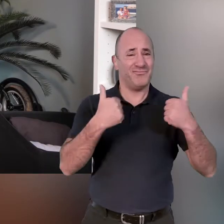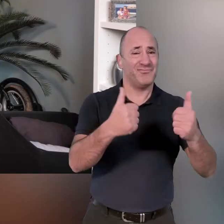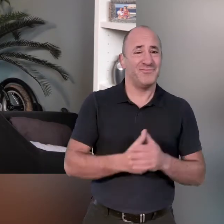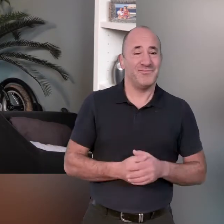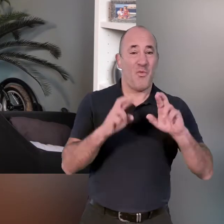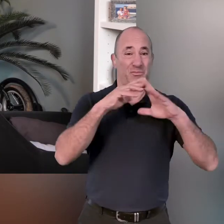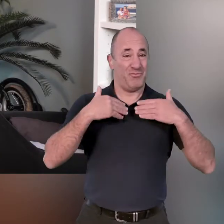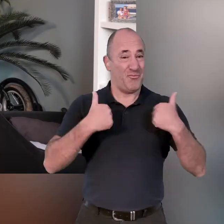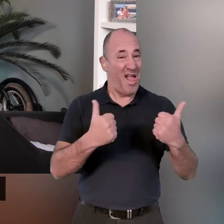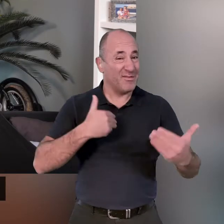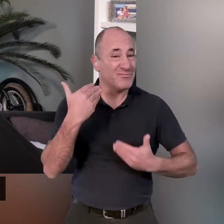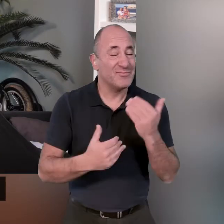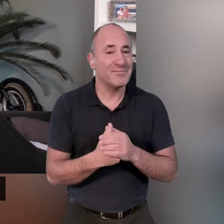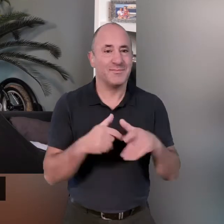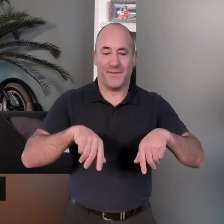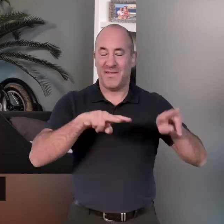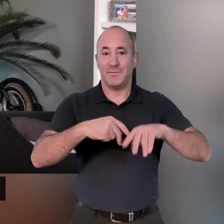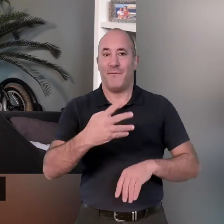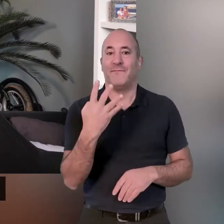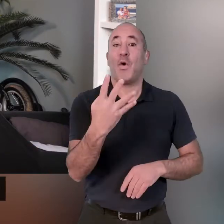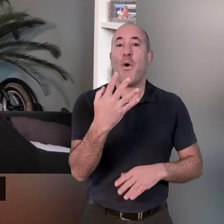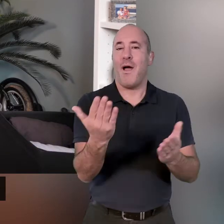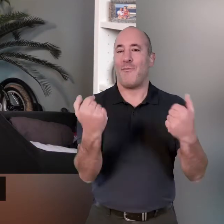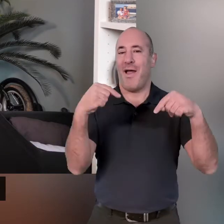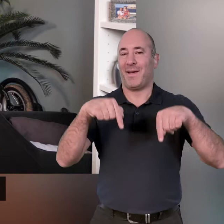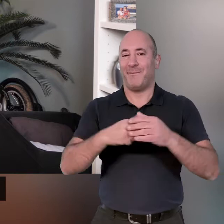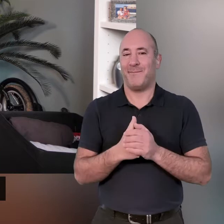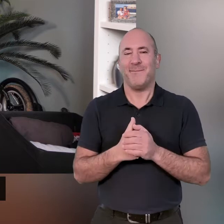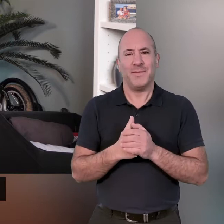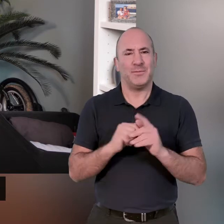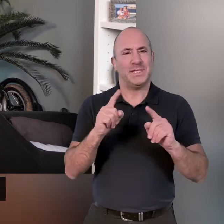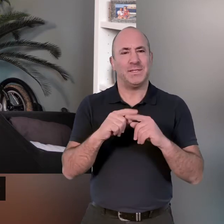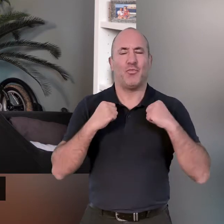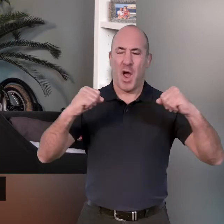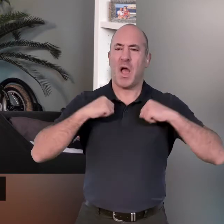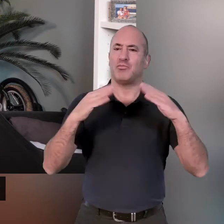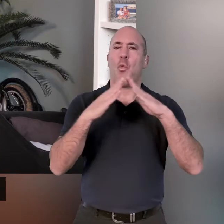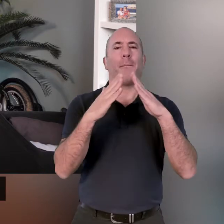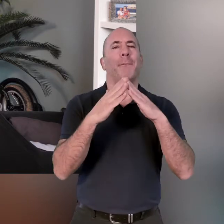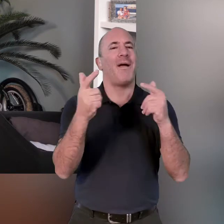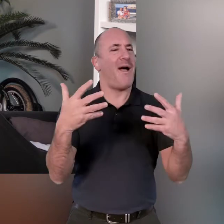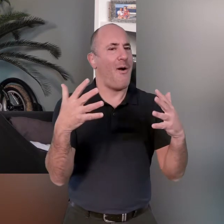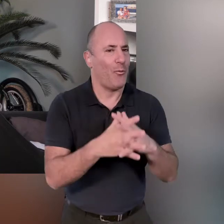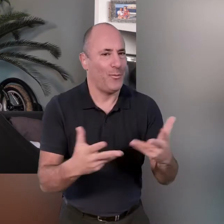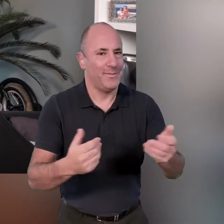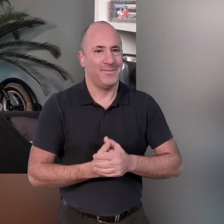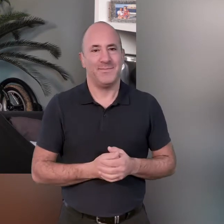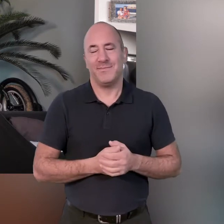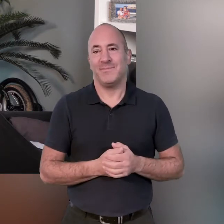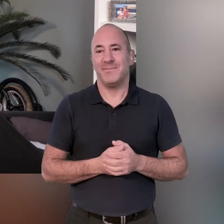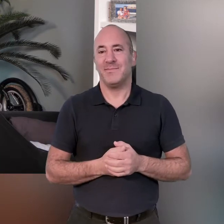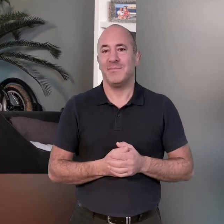Hey, what's up everybody? Hope you are doing well and welcome to video 4 in our series here introducing you